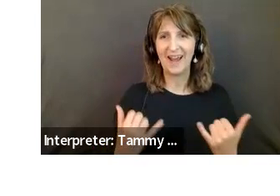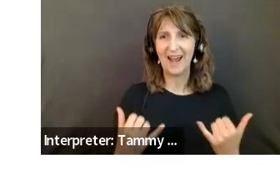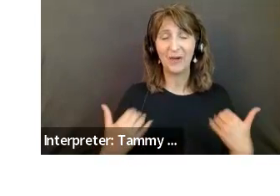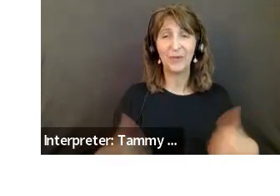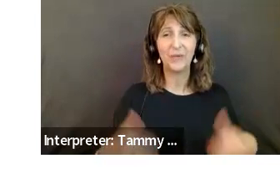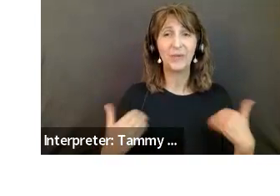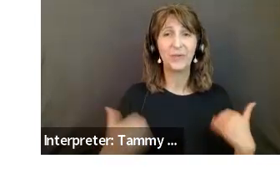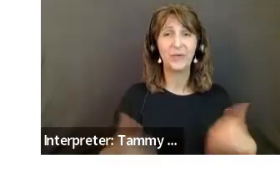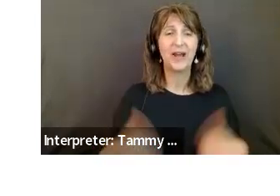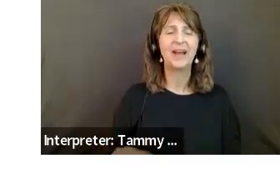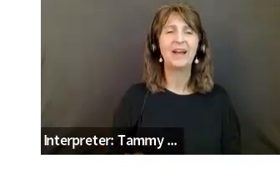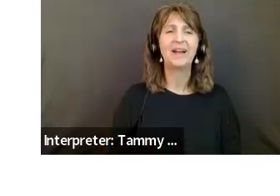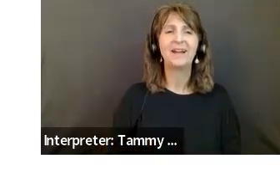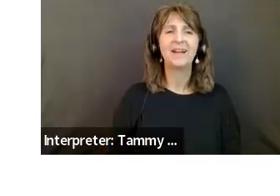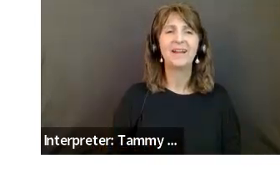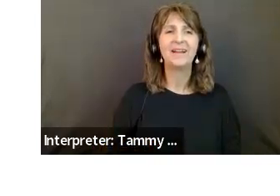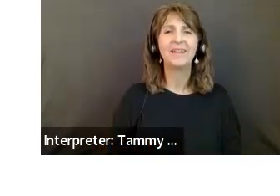And